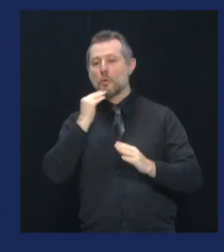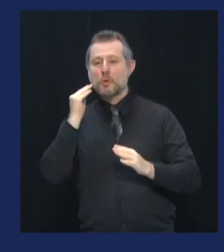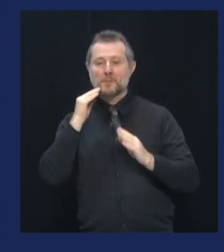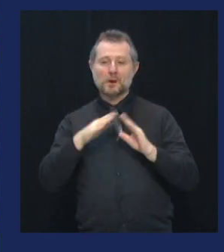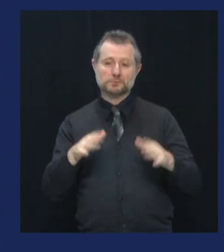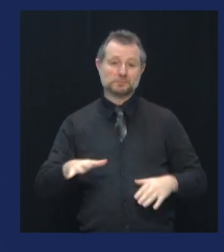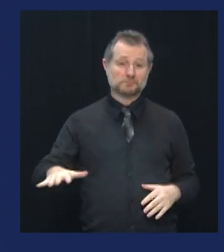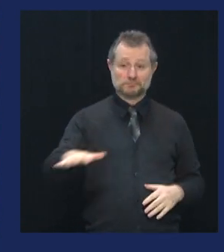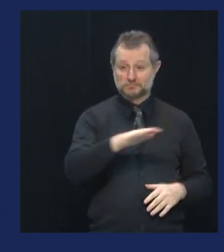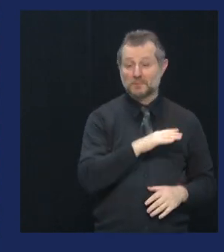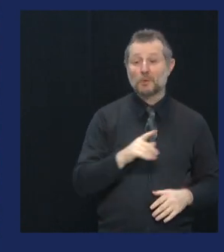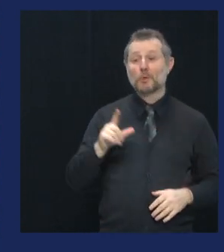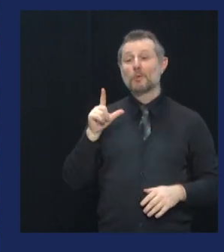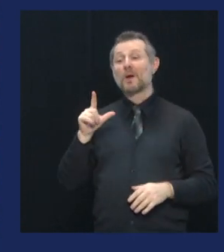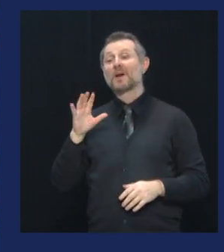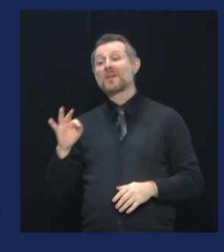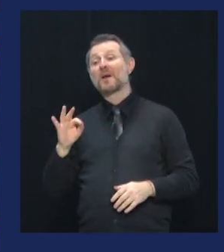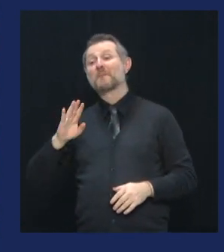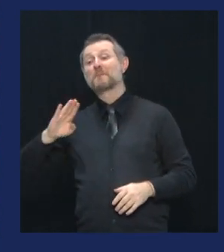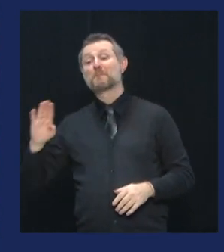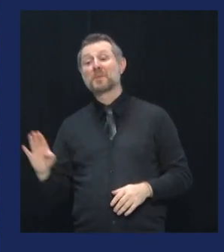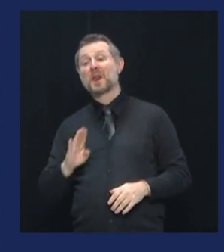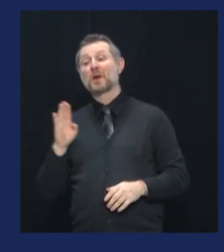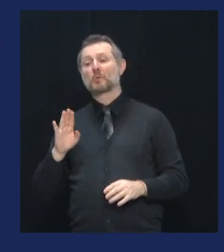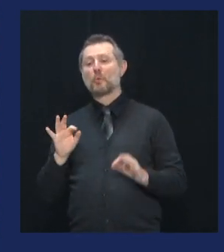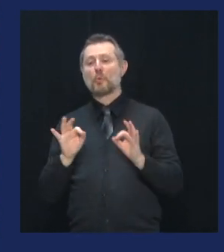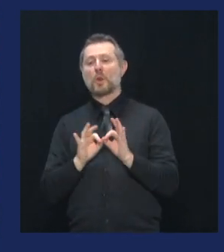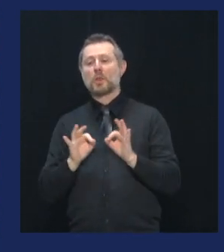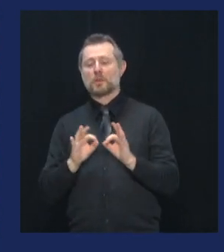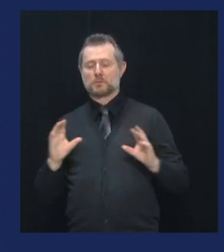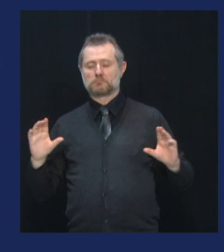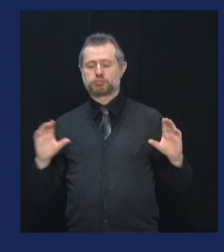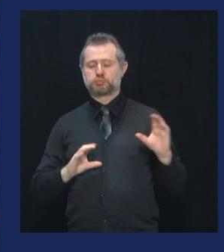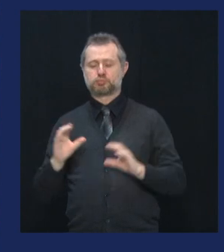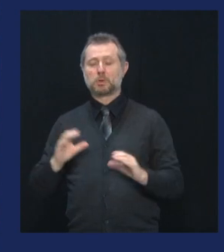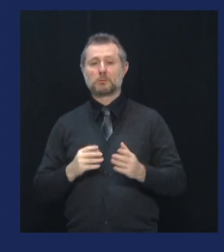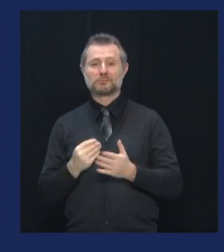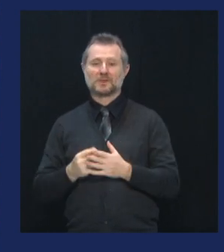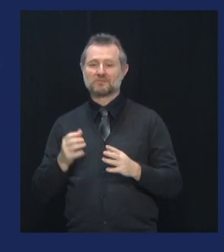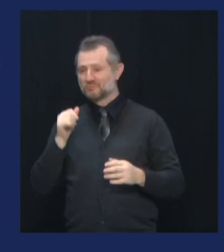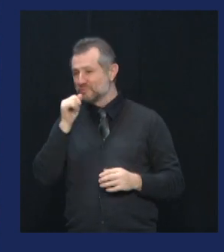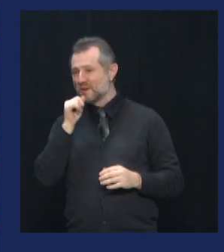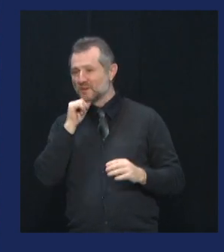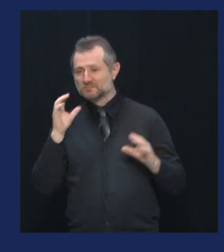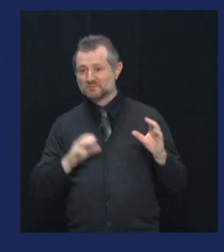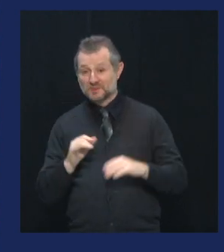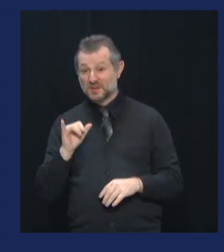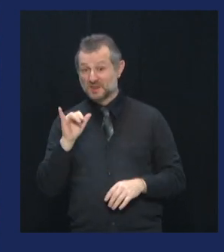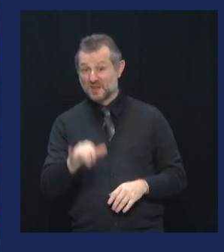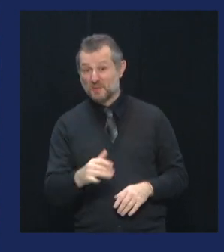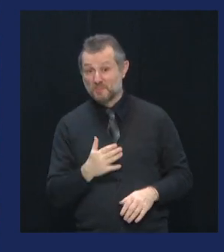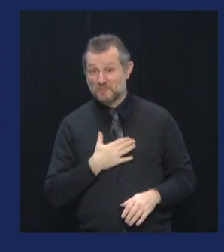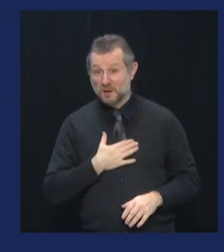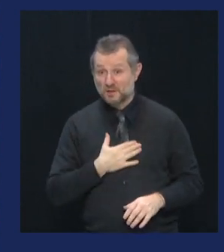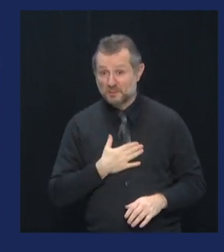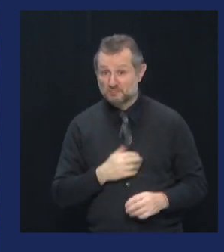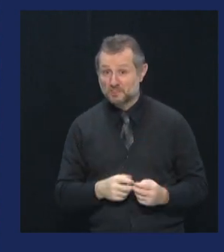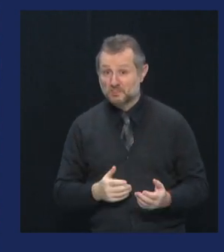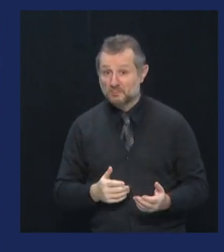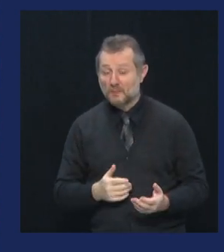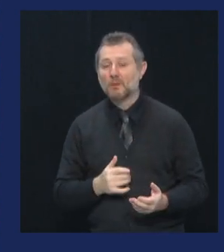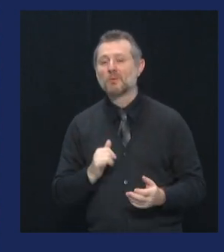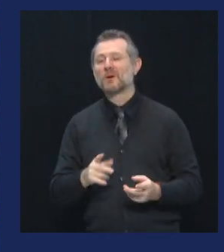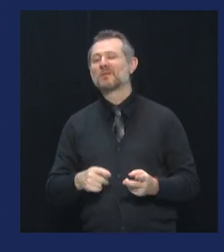private investment all across the state. That, my friends, is how we launch ourselves into the new